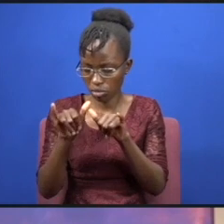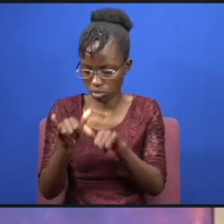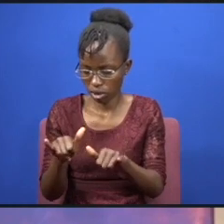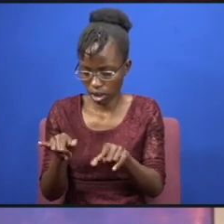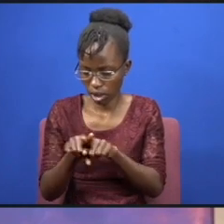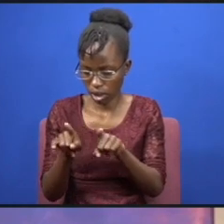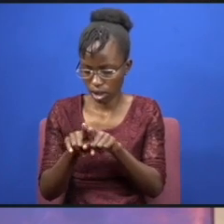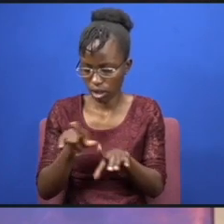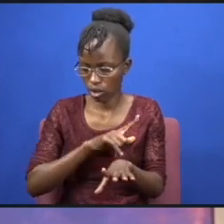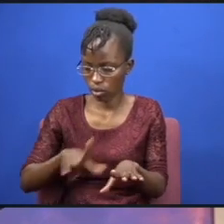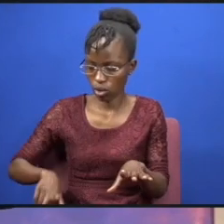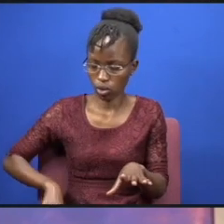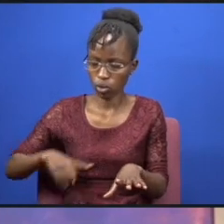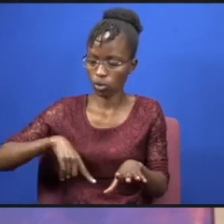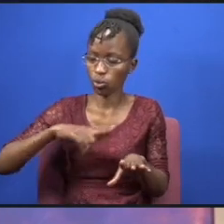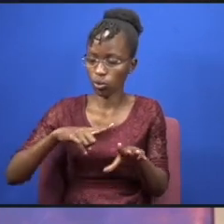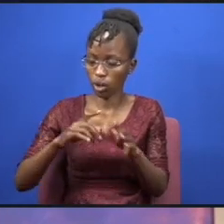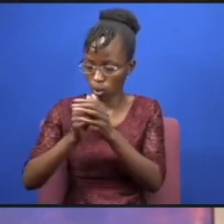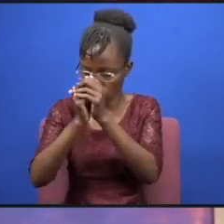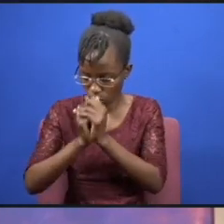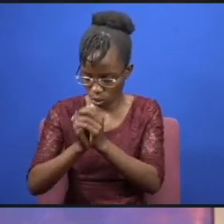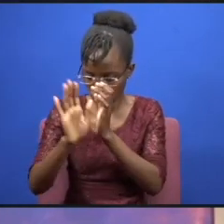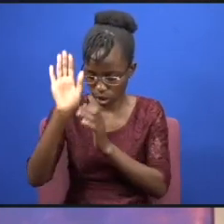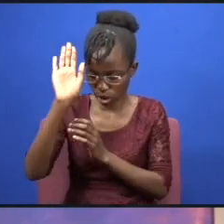And so we worship you.